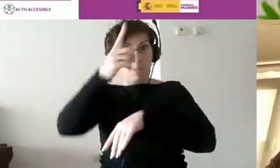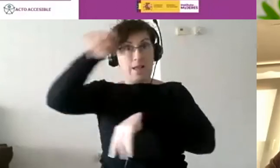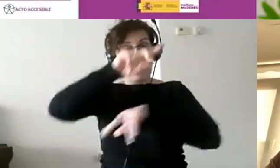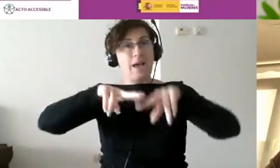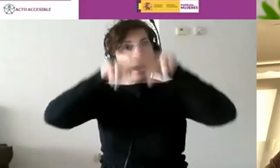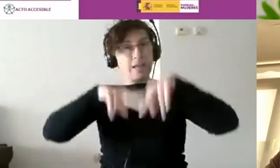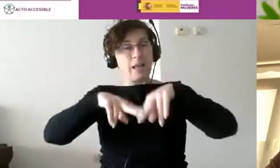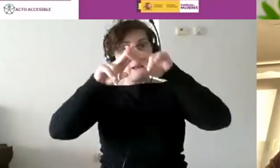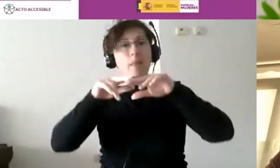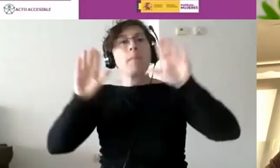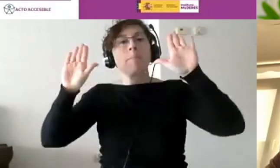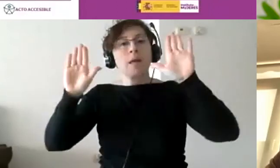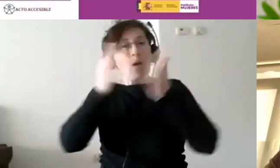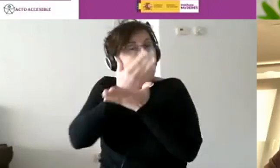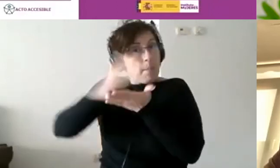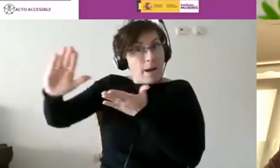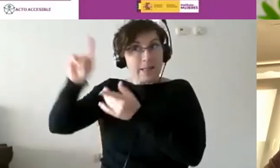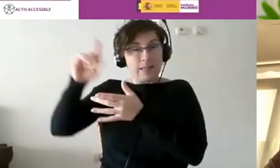the documents